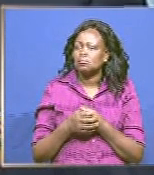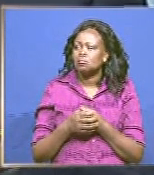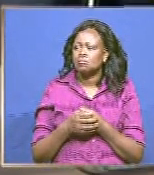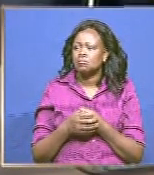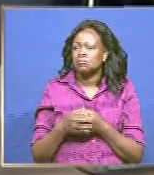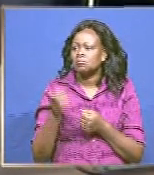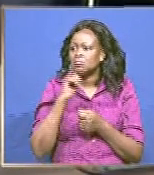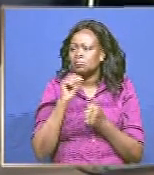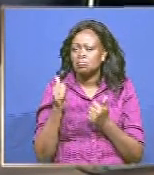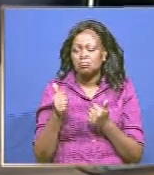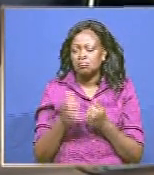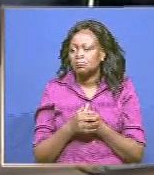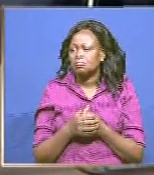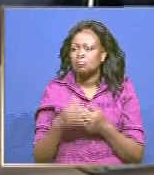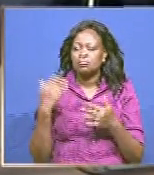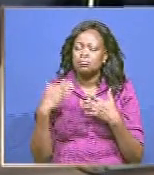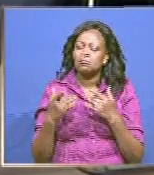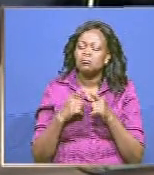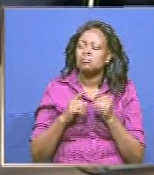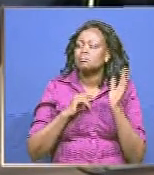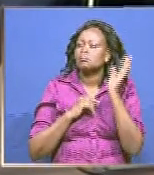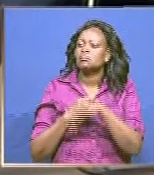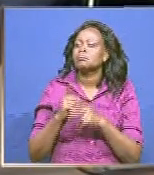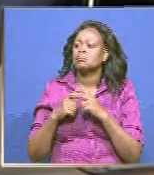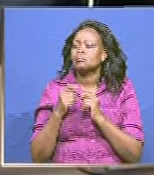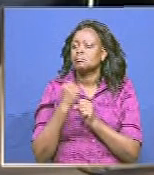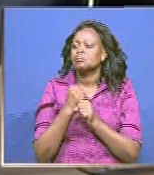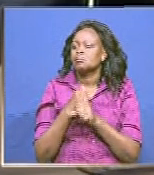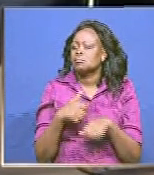now to come back and start grading